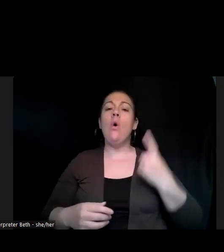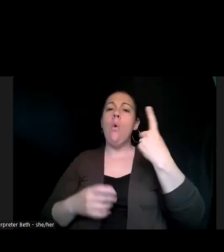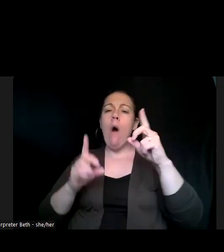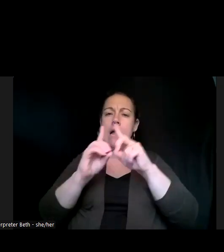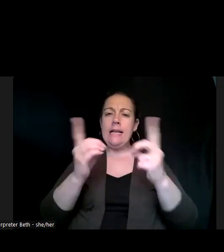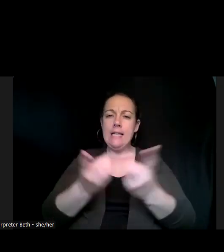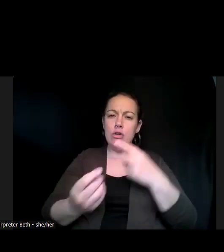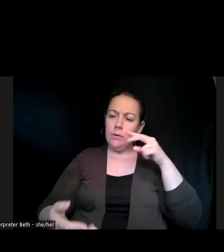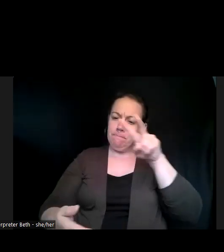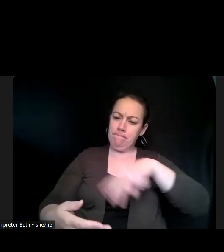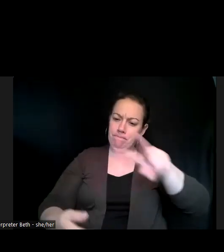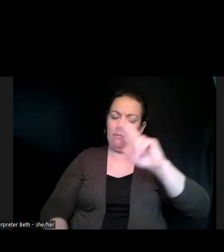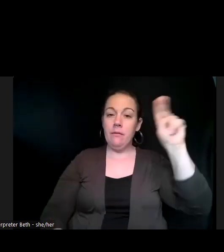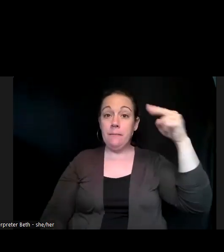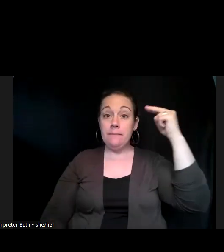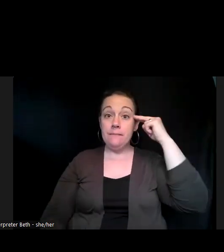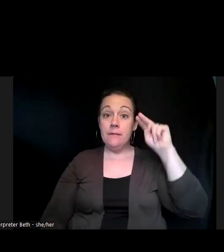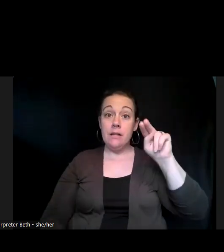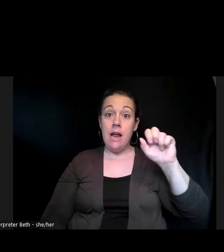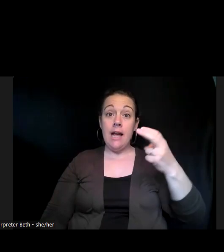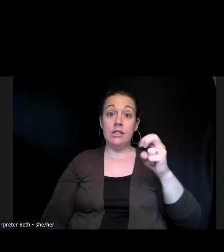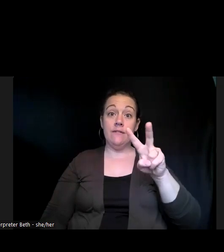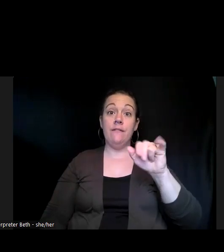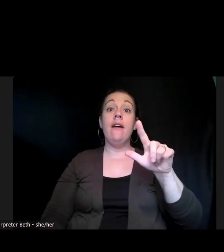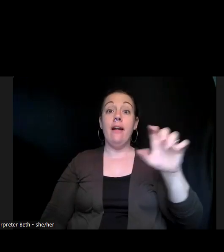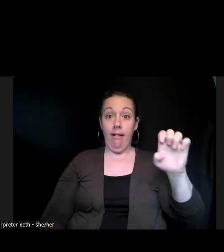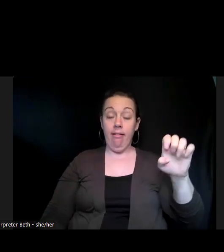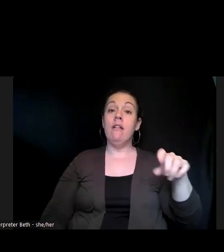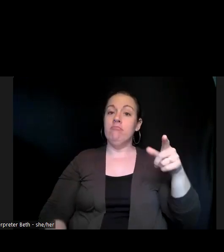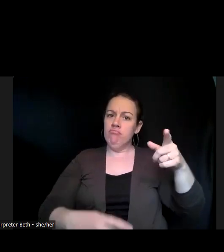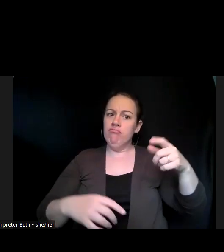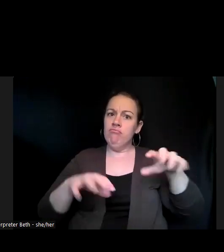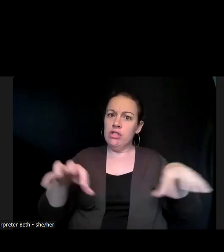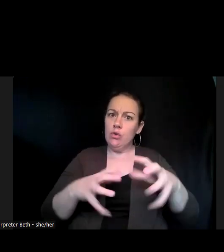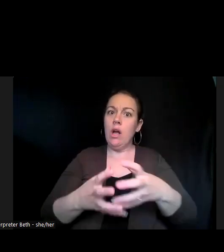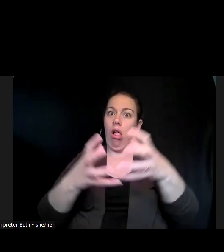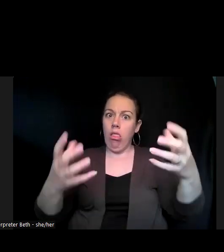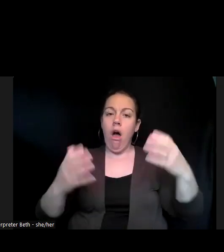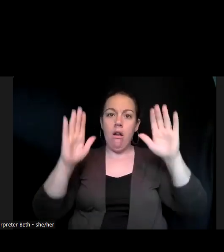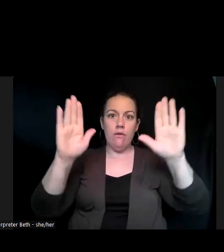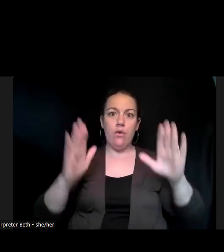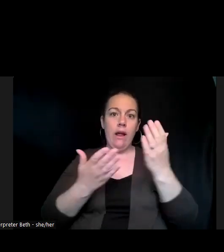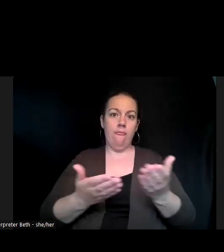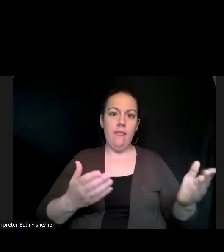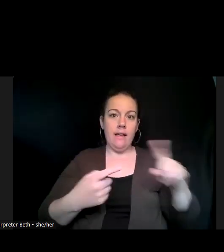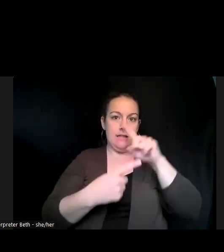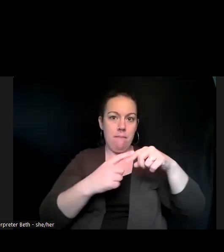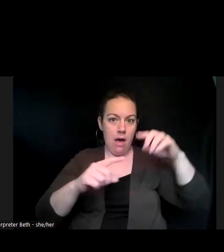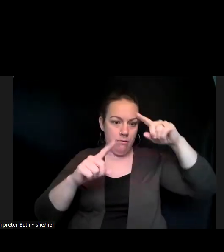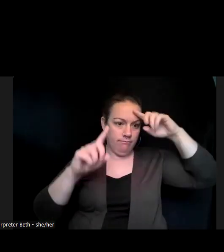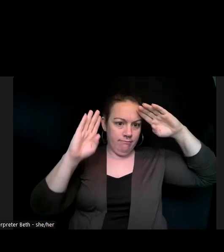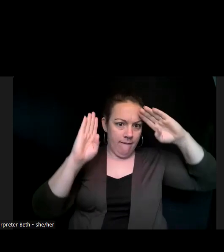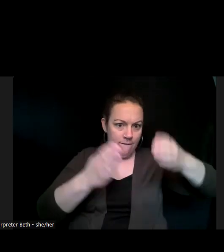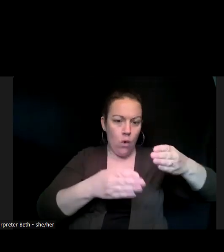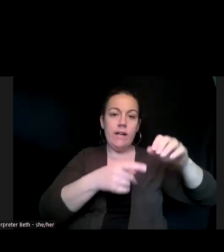was Nashville, has been doing a really good job when it comes to implementing targeted intensive tutoring. And two things I think are really important to